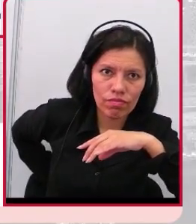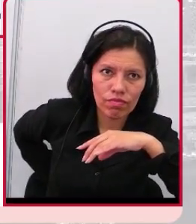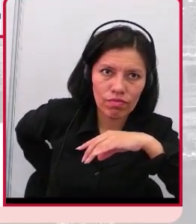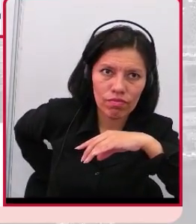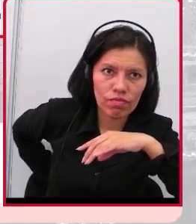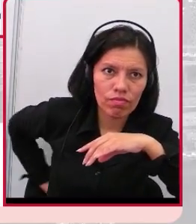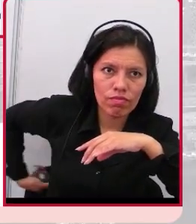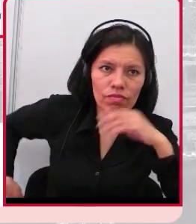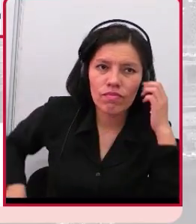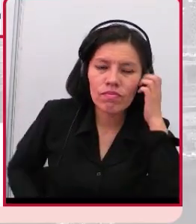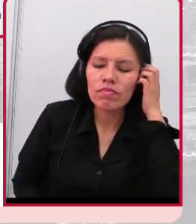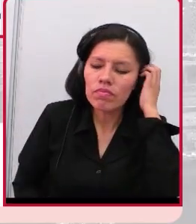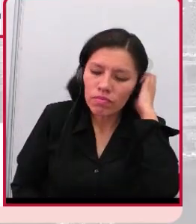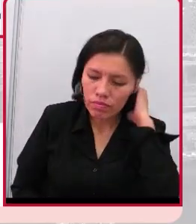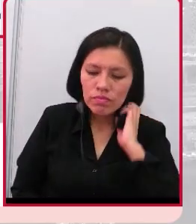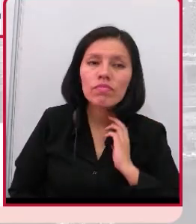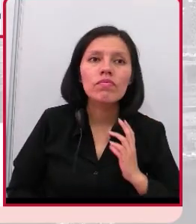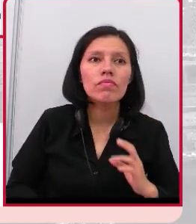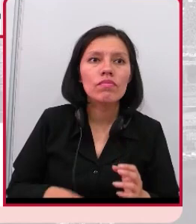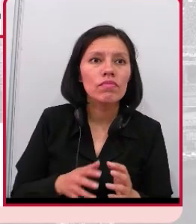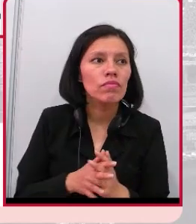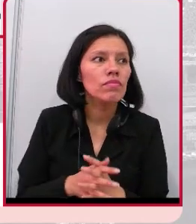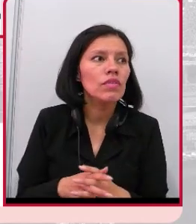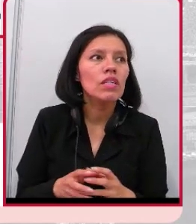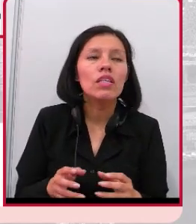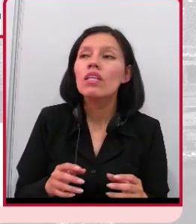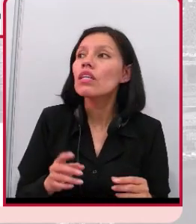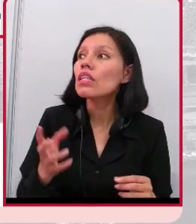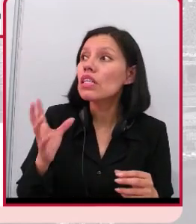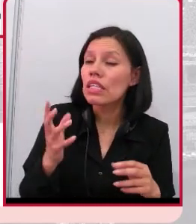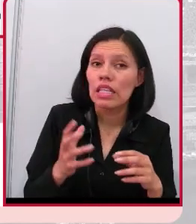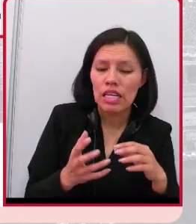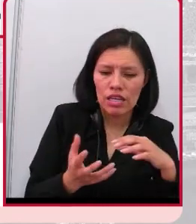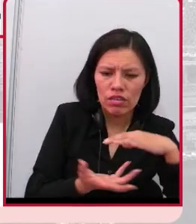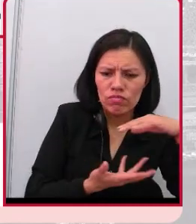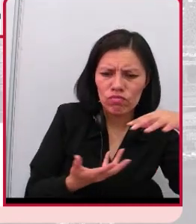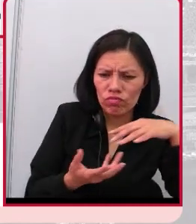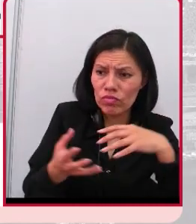recovery from rougher stages from the column,